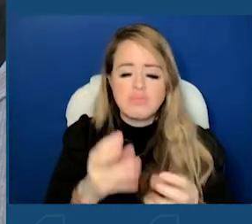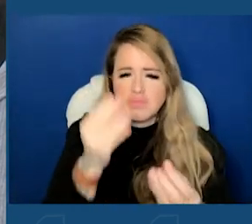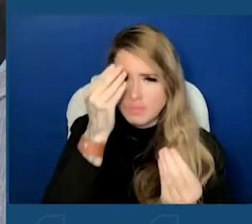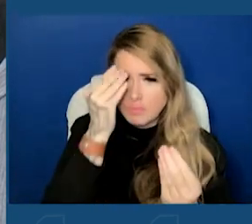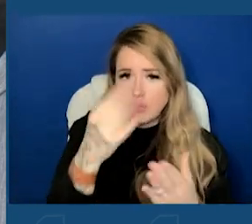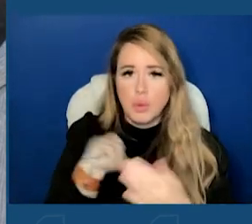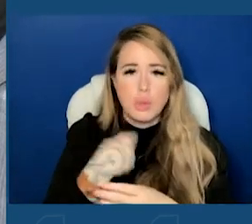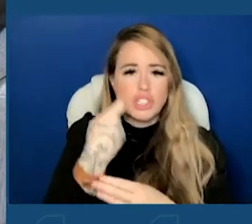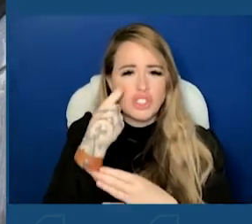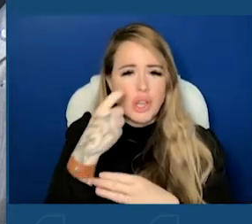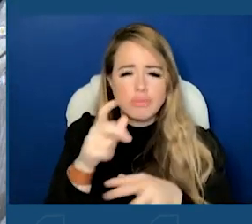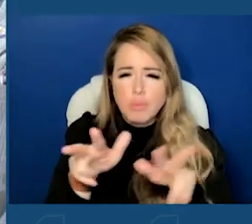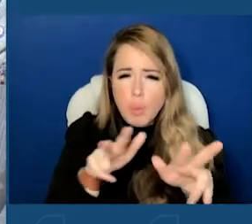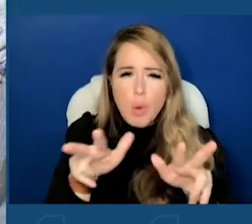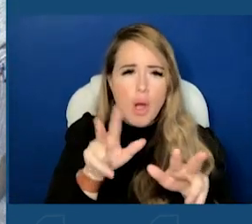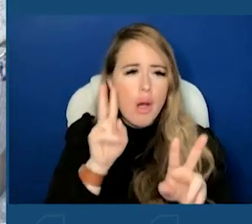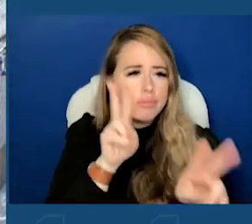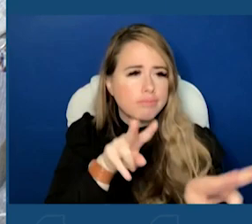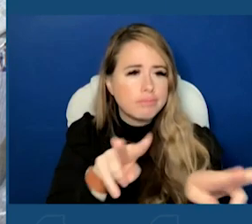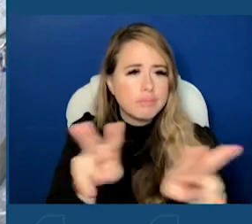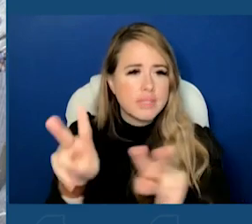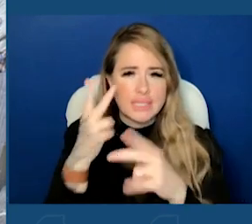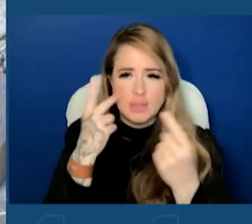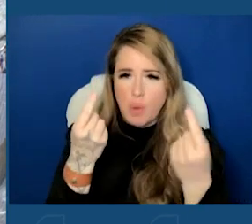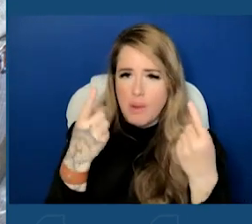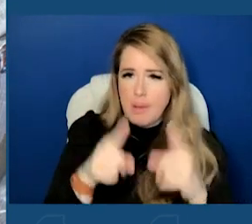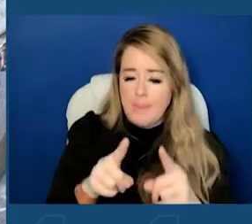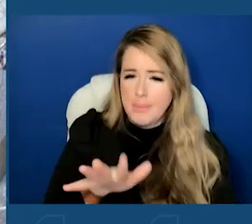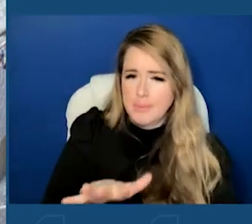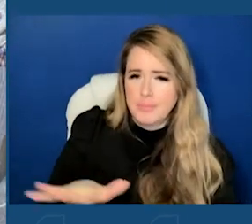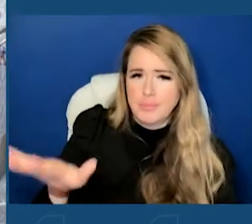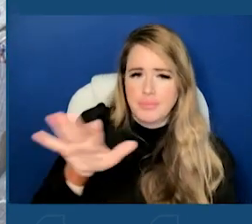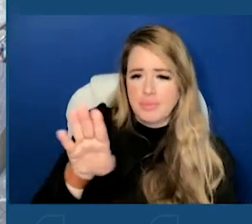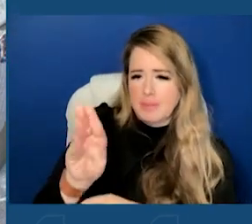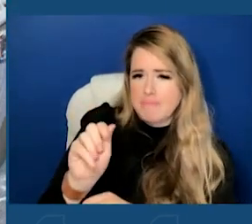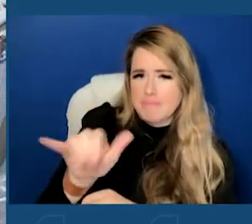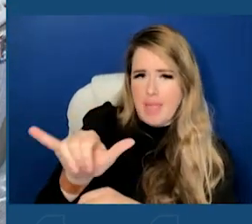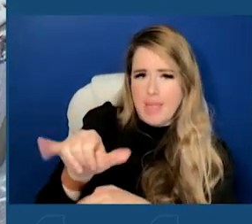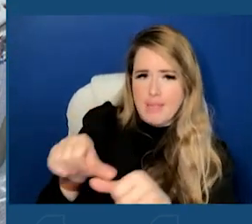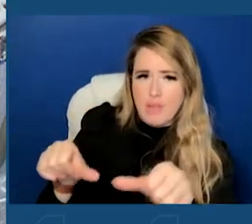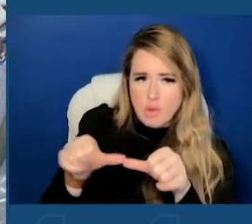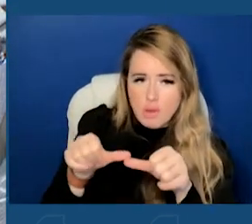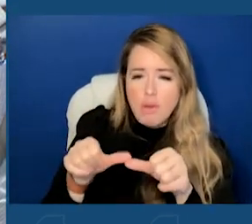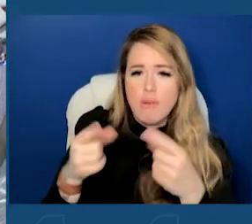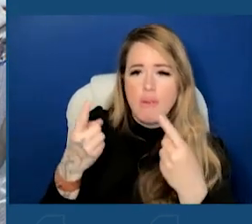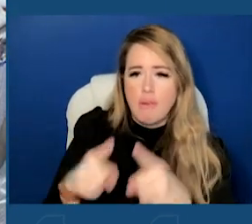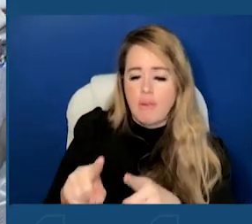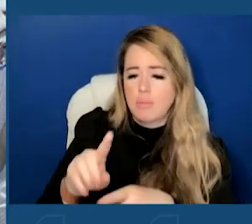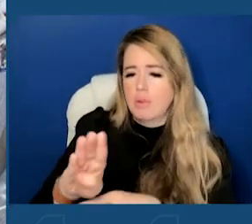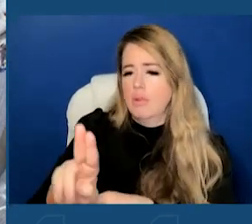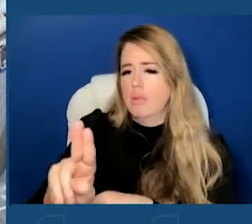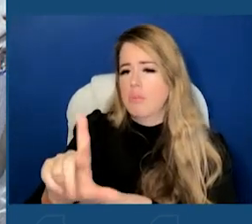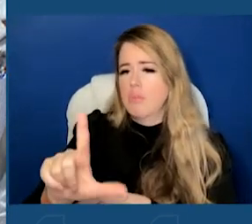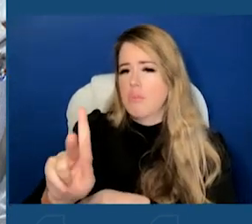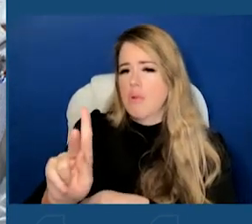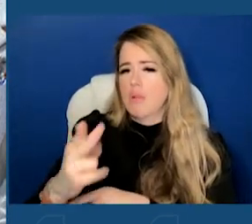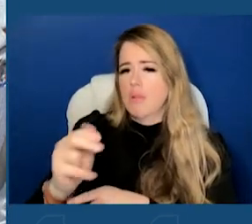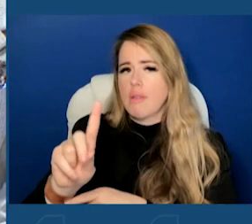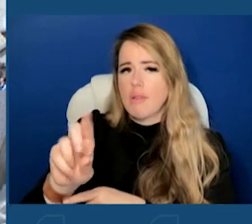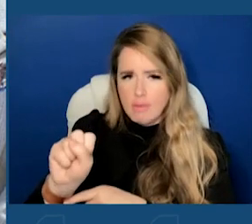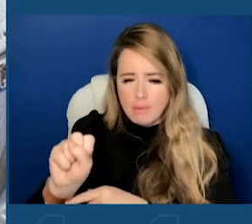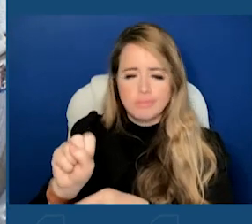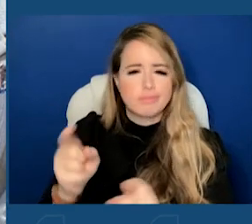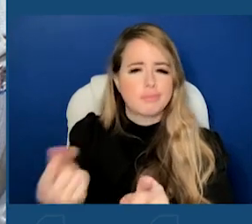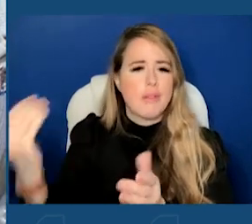what happened on the Bay side when the bulkheads were compromised once again. We know we need